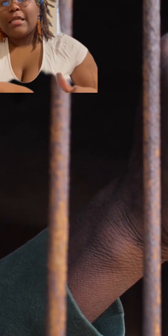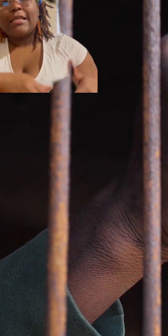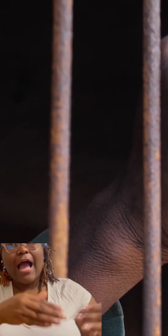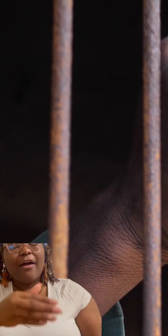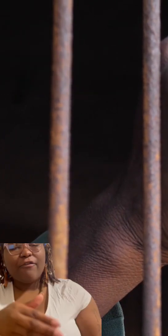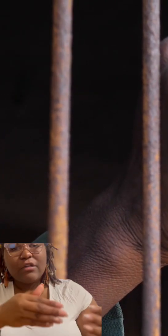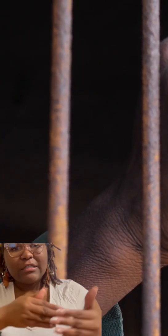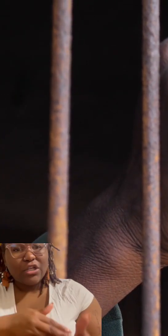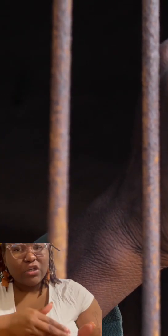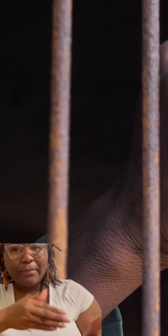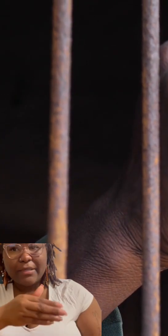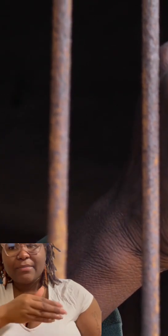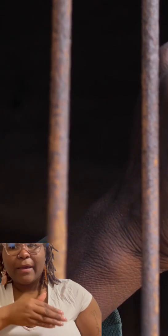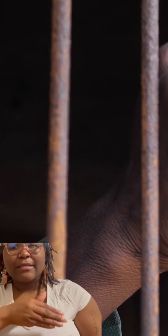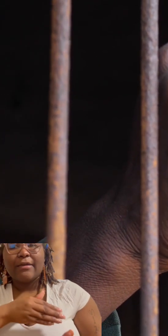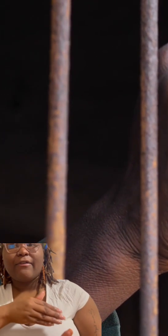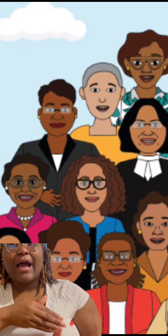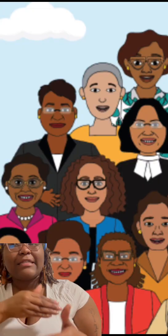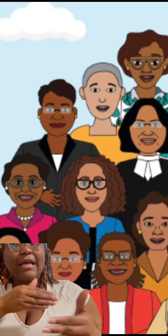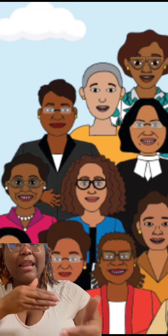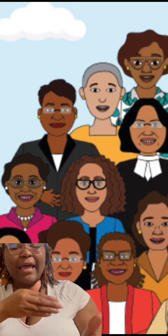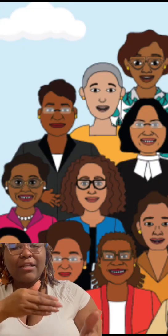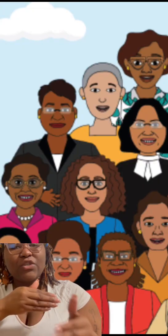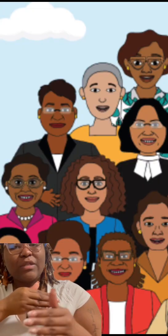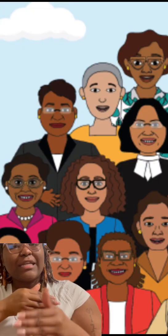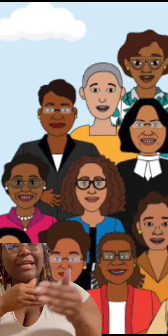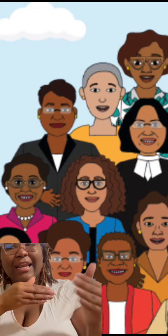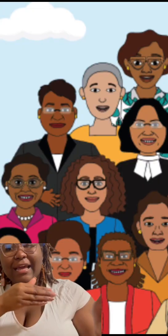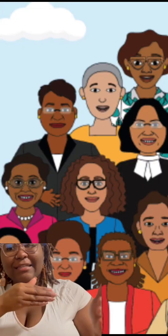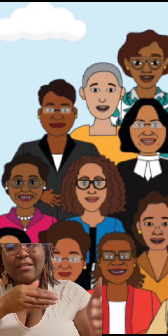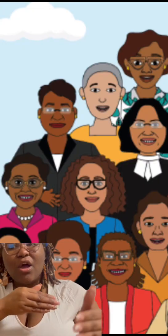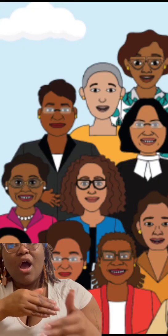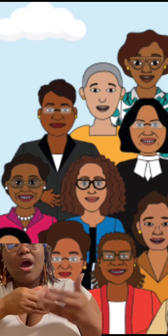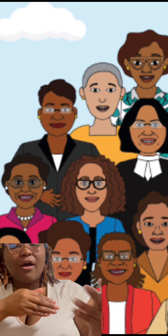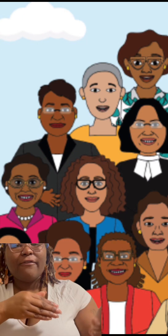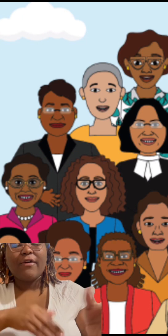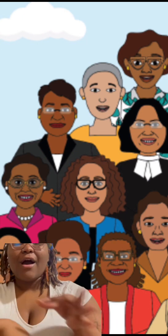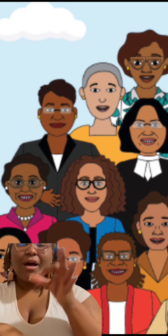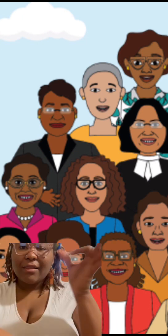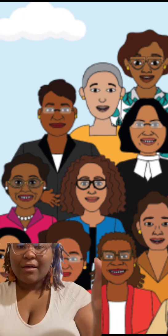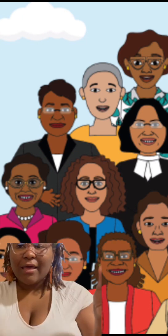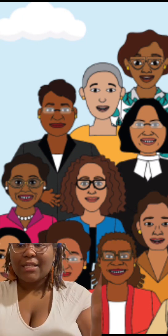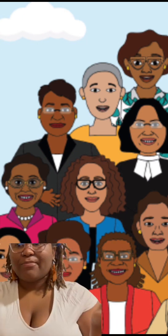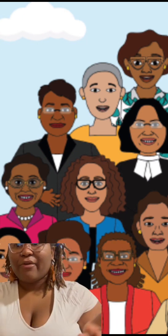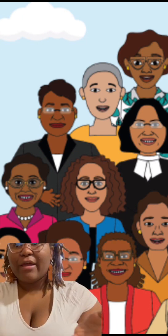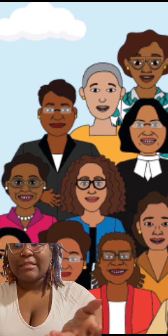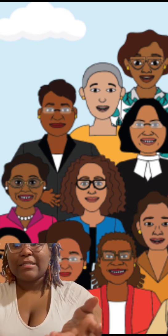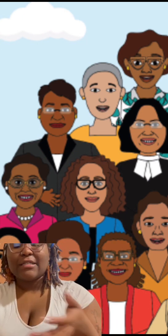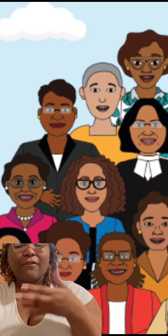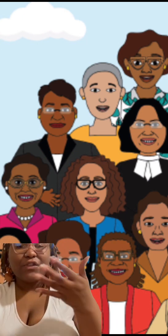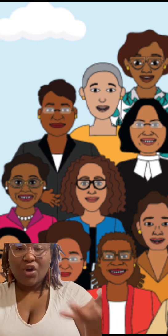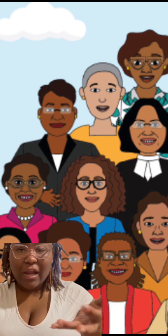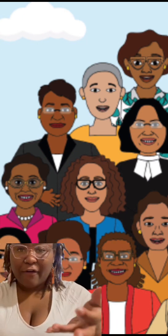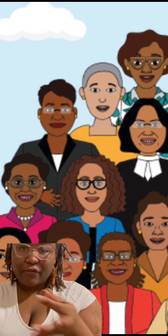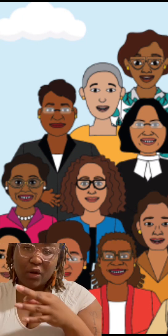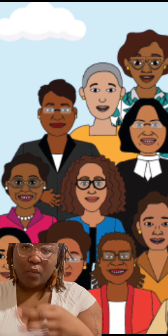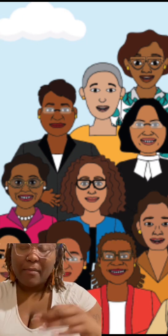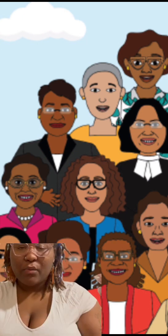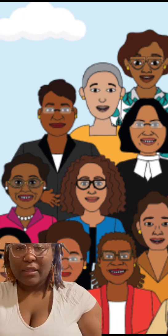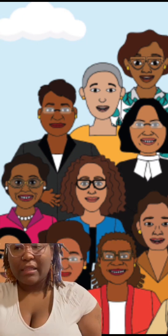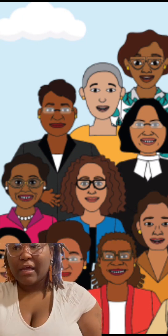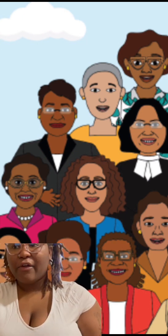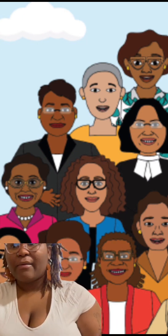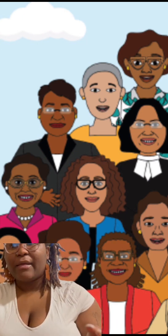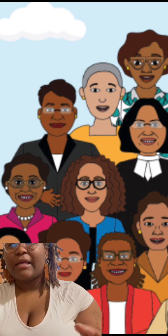approach, the Afrocentric perspective has led to the neglect of other experiences of non-African